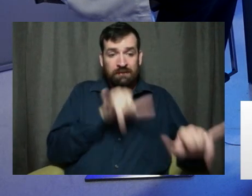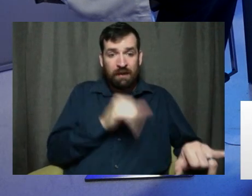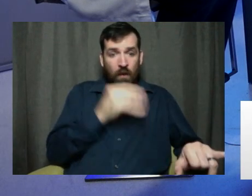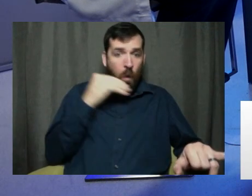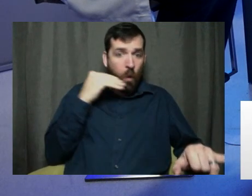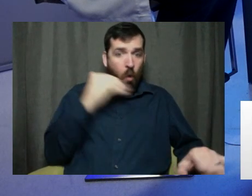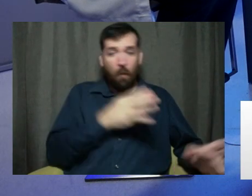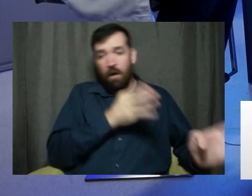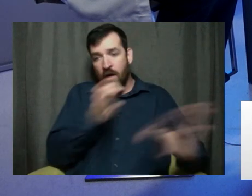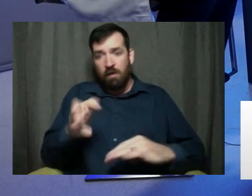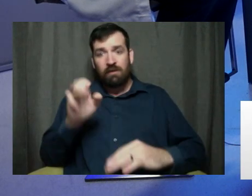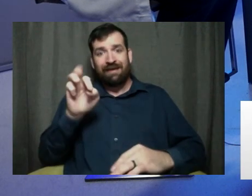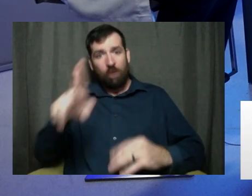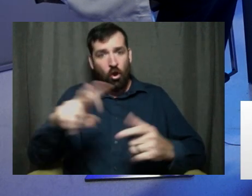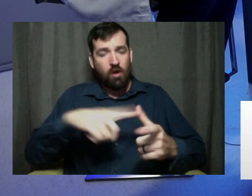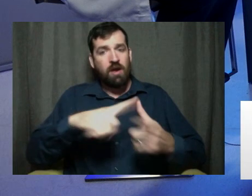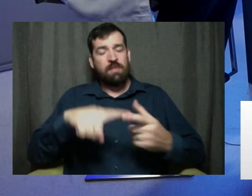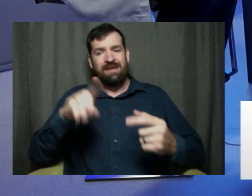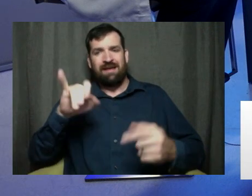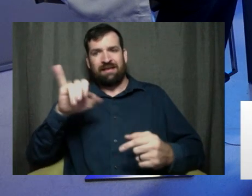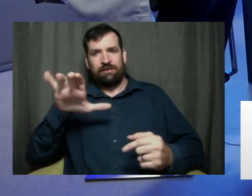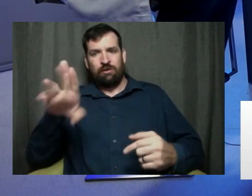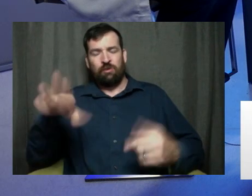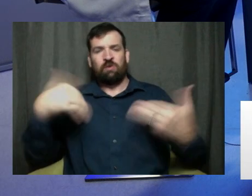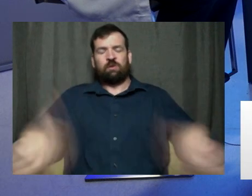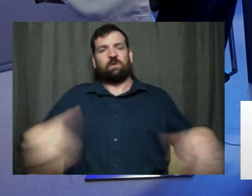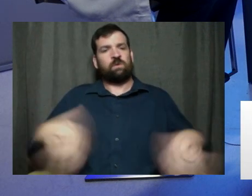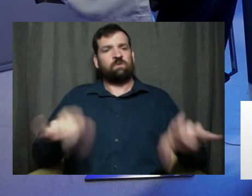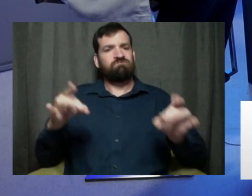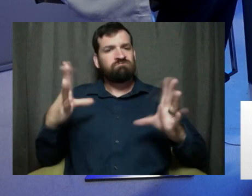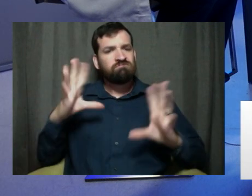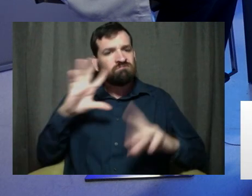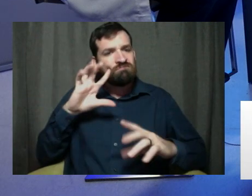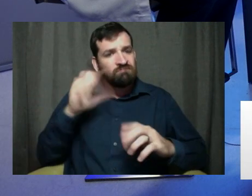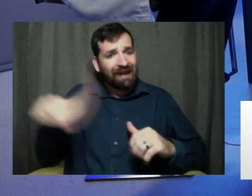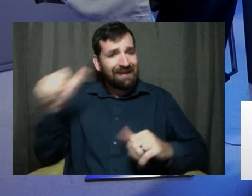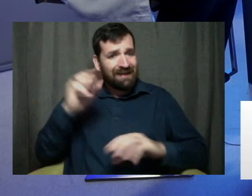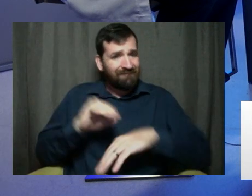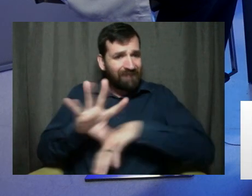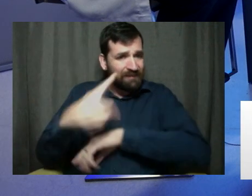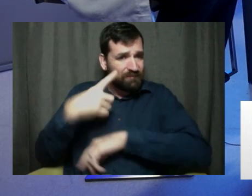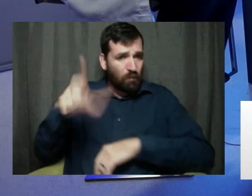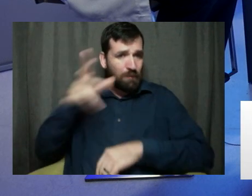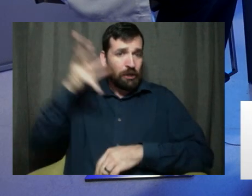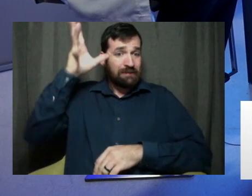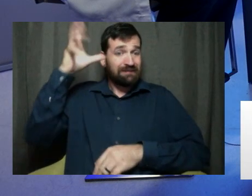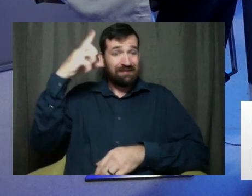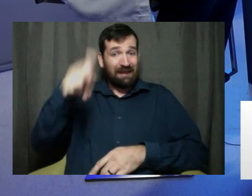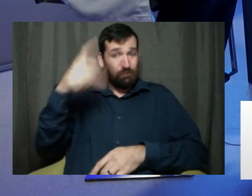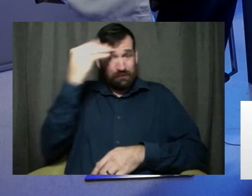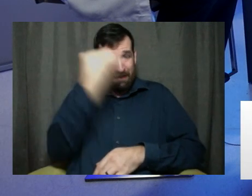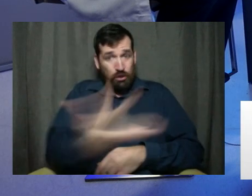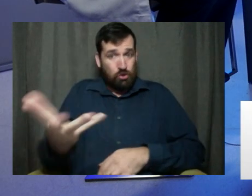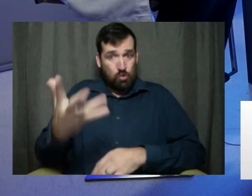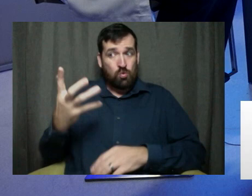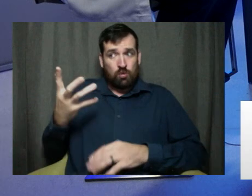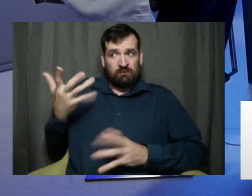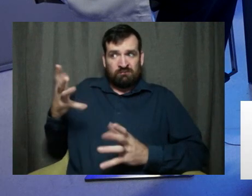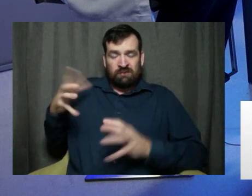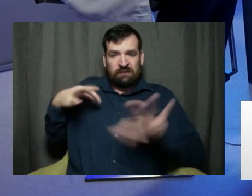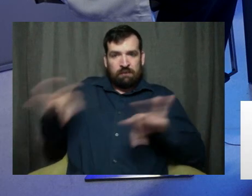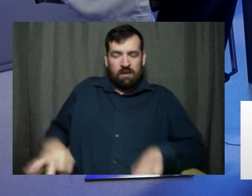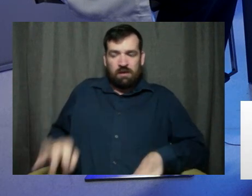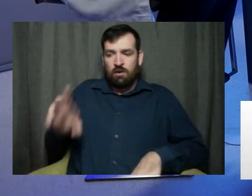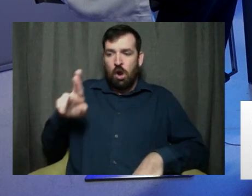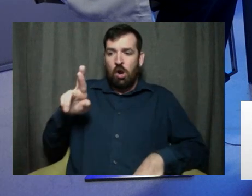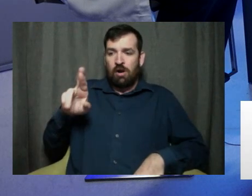into ICU. Just any advice for parents on what to look out for? Because I have to tell you, you have explained to me the difference between flu and RSV, and you